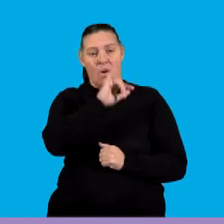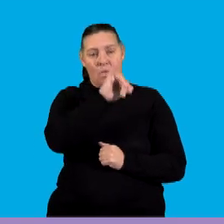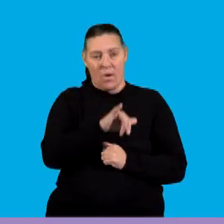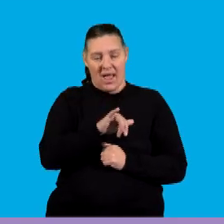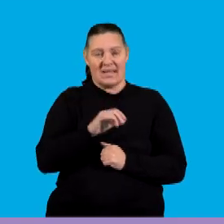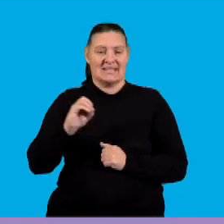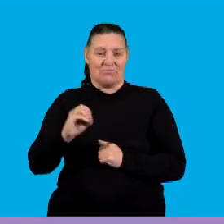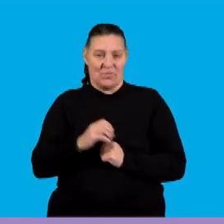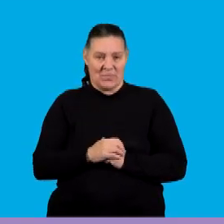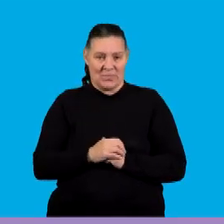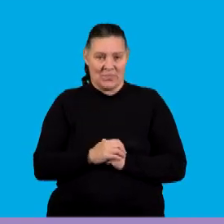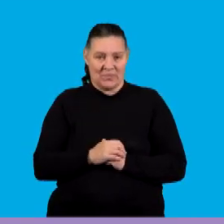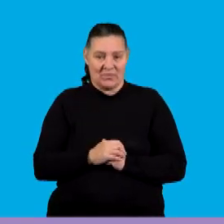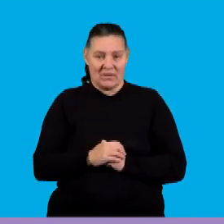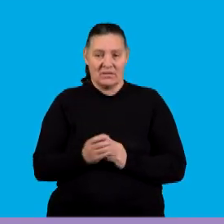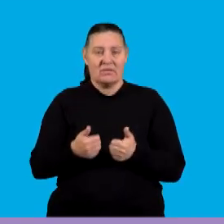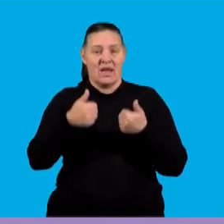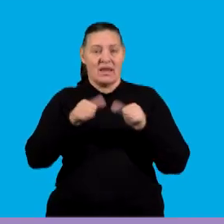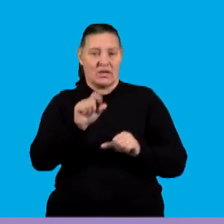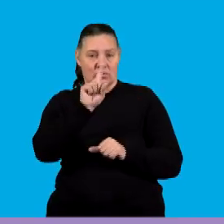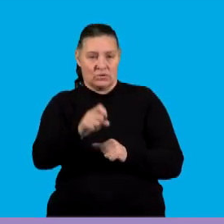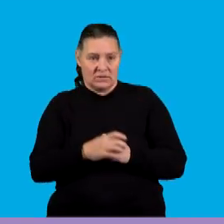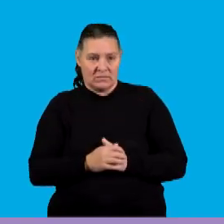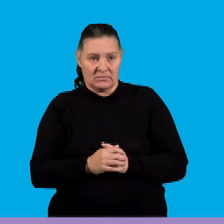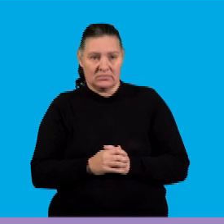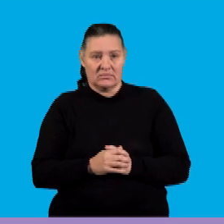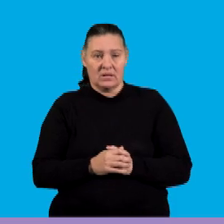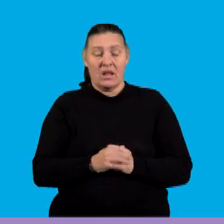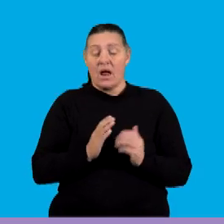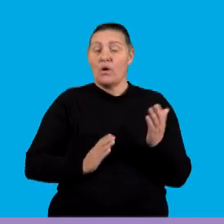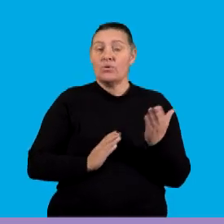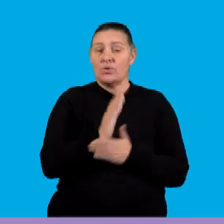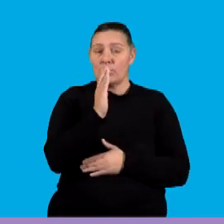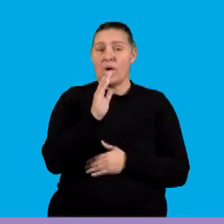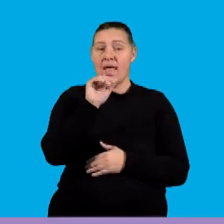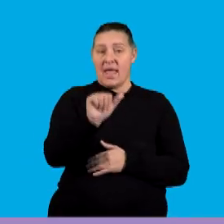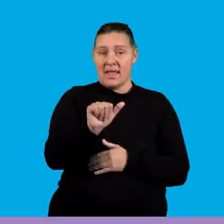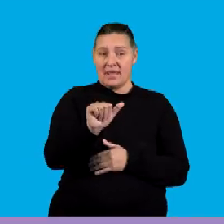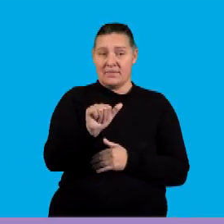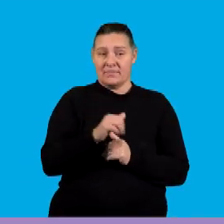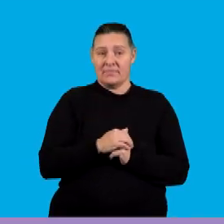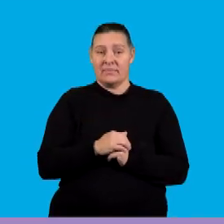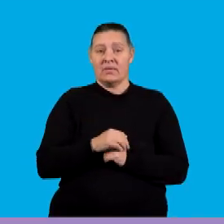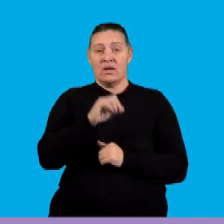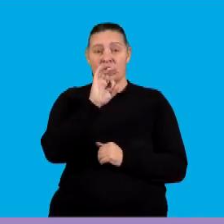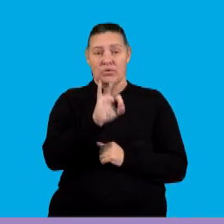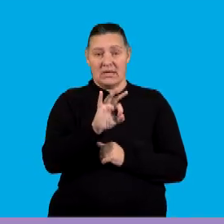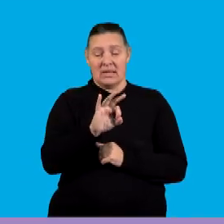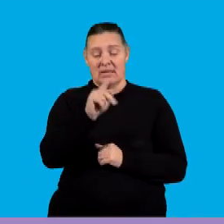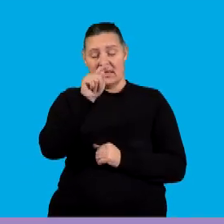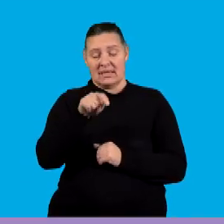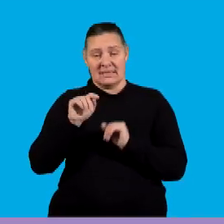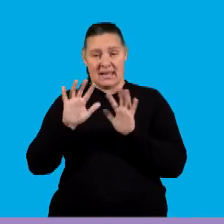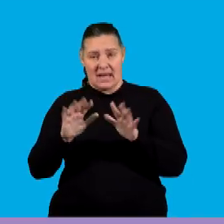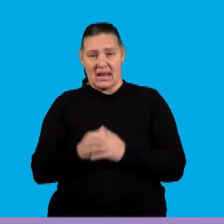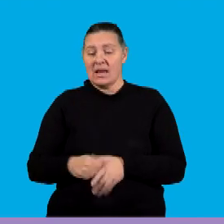0. Let's look at the next question. A line passes through points A, 3 and 10, and